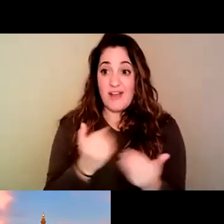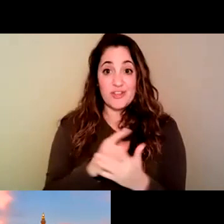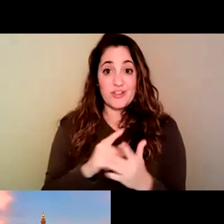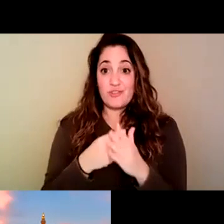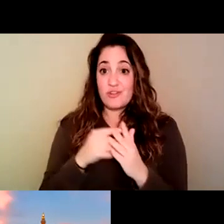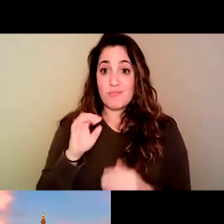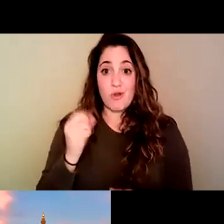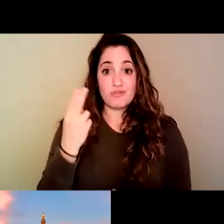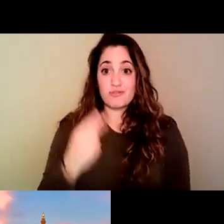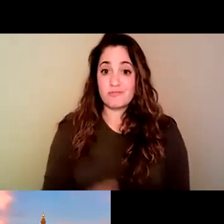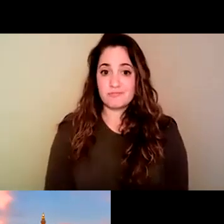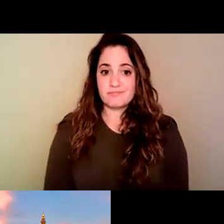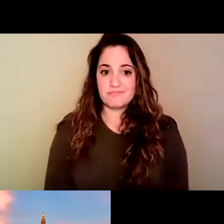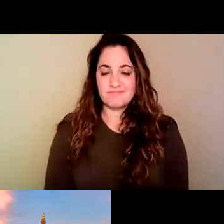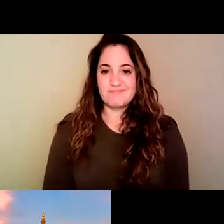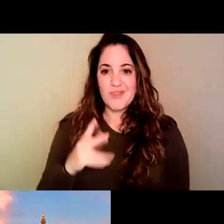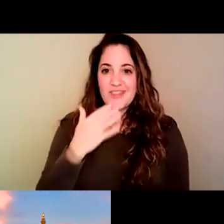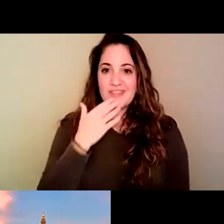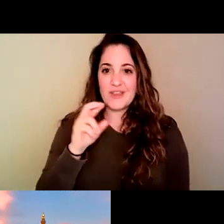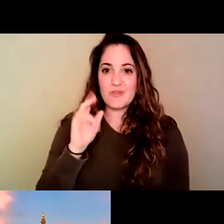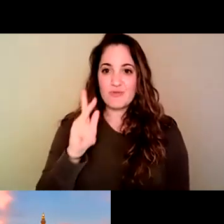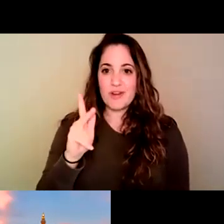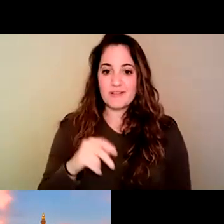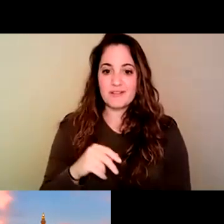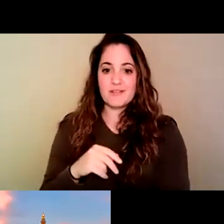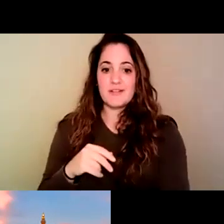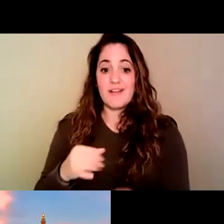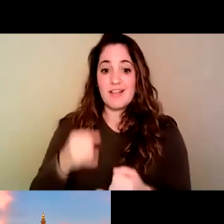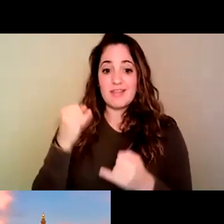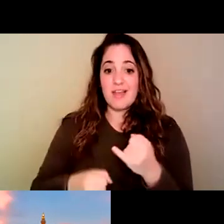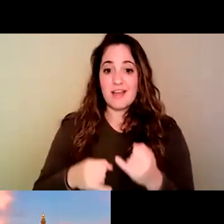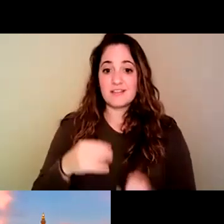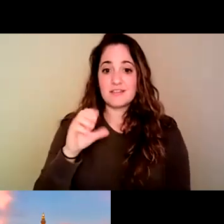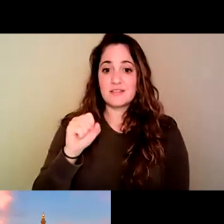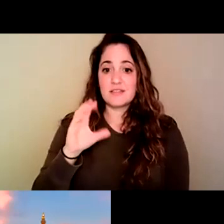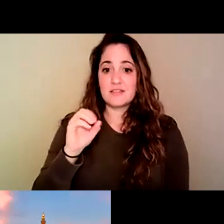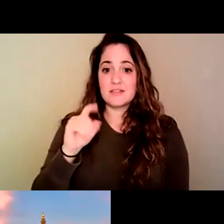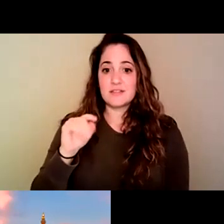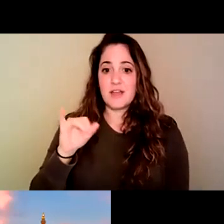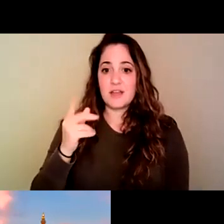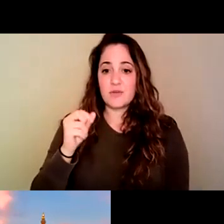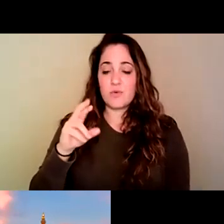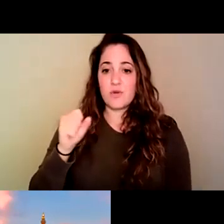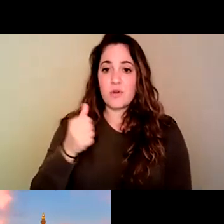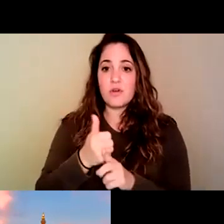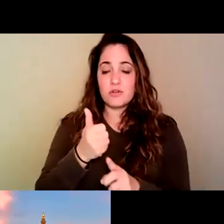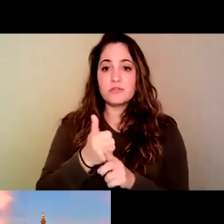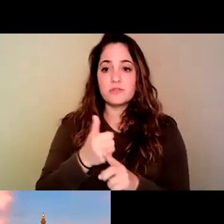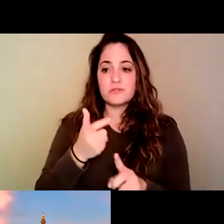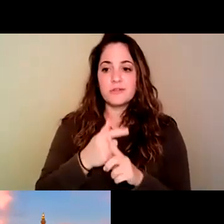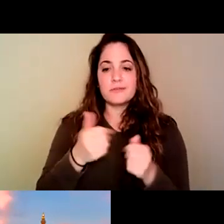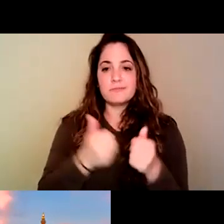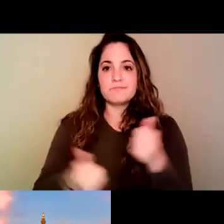March. Fantastic. Thanks, Rick. Finally, Scott Ingwers, Regional Vice President at Trump Hotels, Honolulu County,